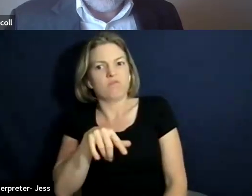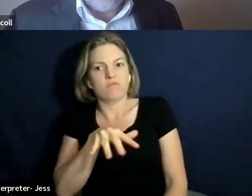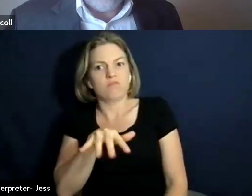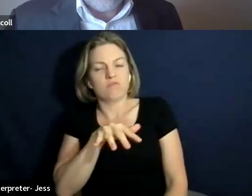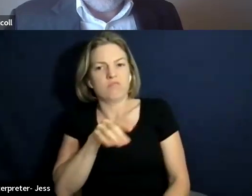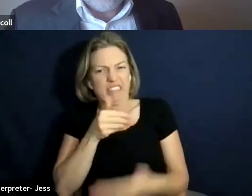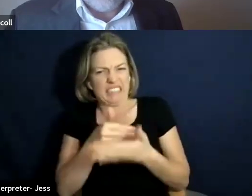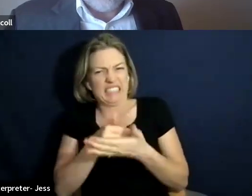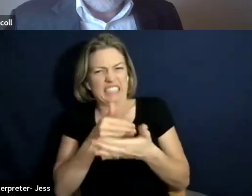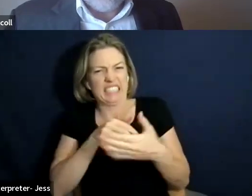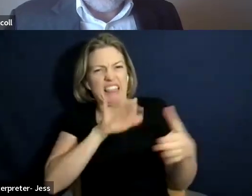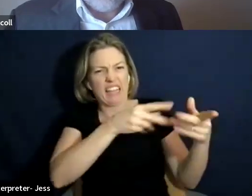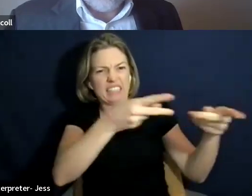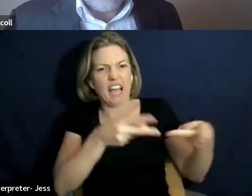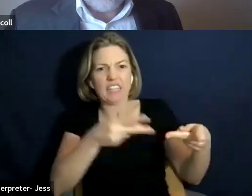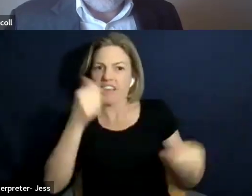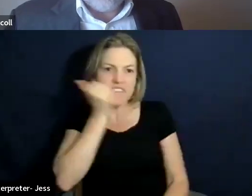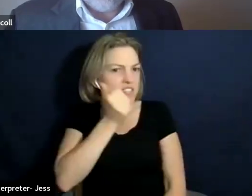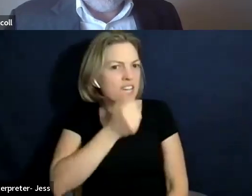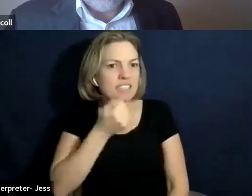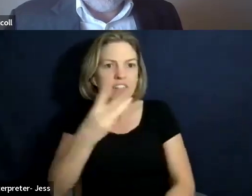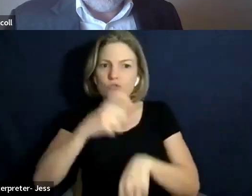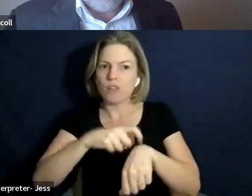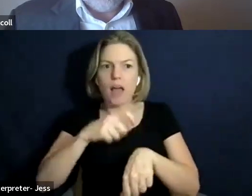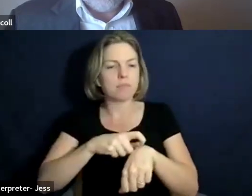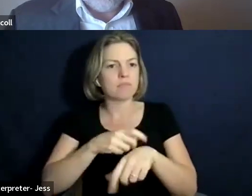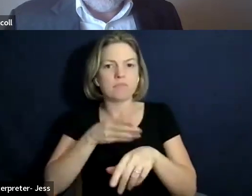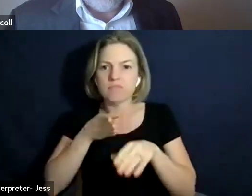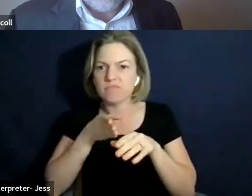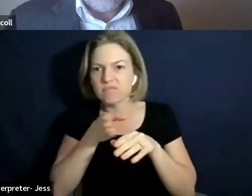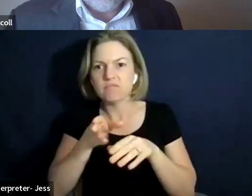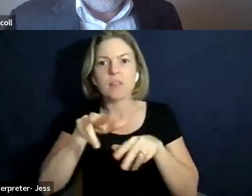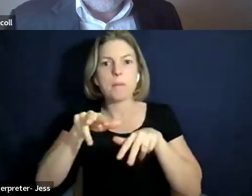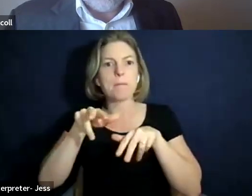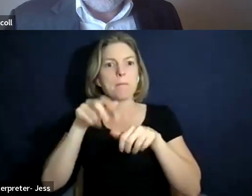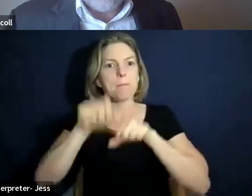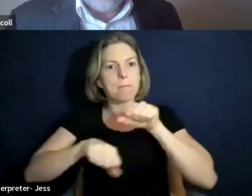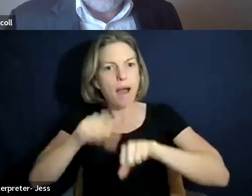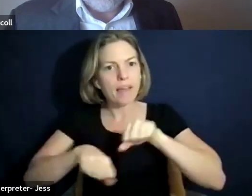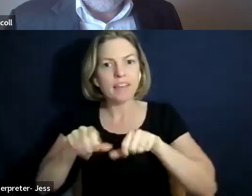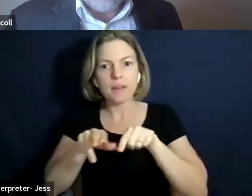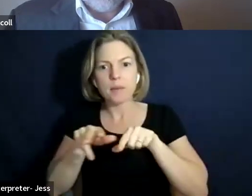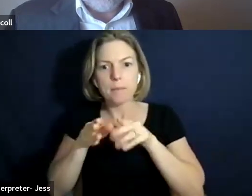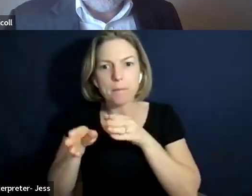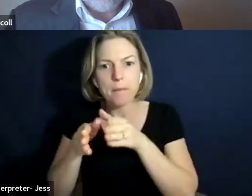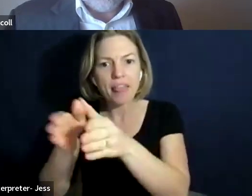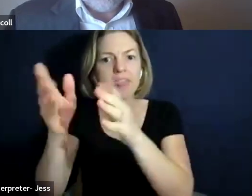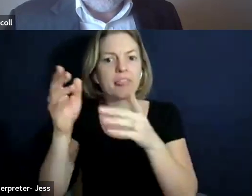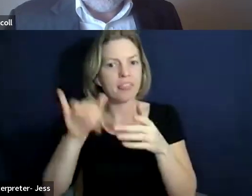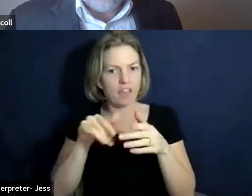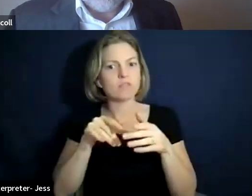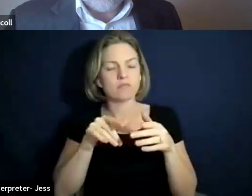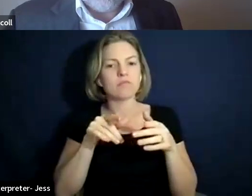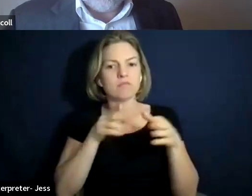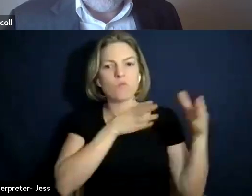right around the site every single day, multiple times along the bike path, along the road that you're going to be coming off